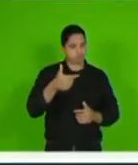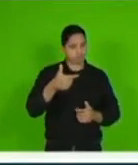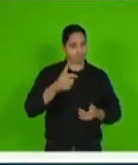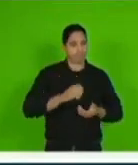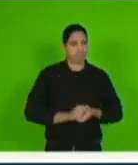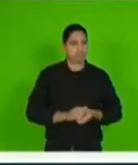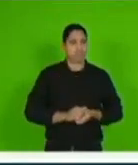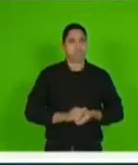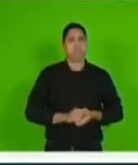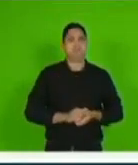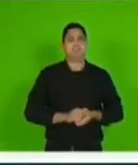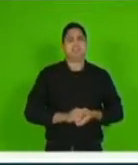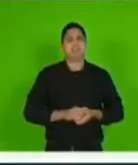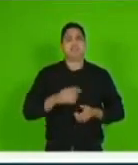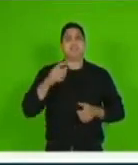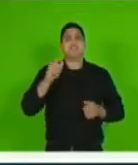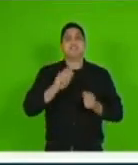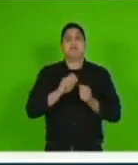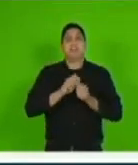The second question